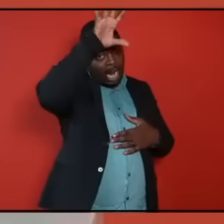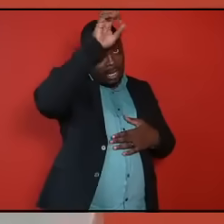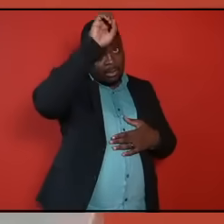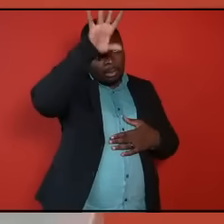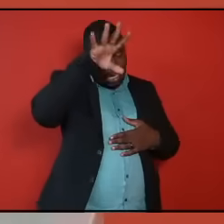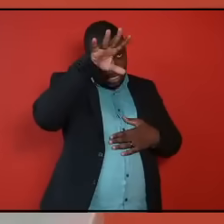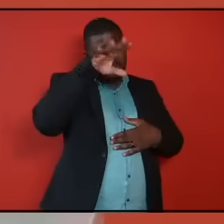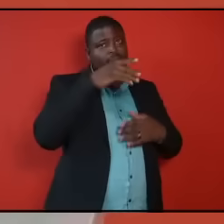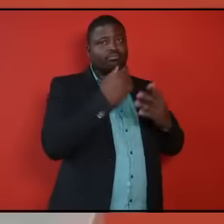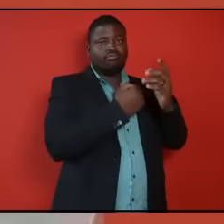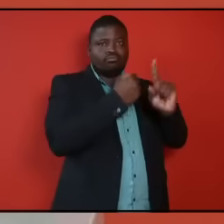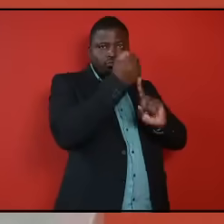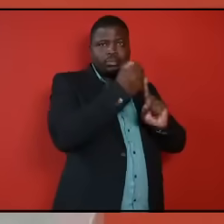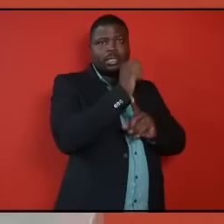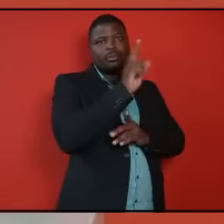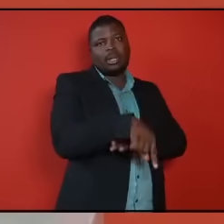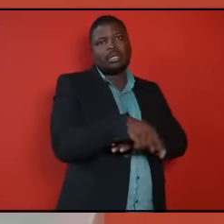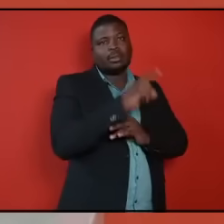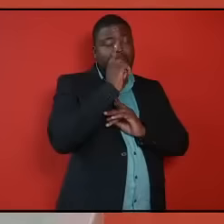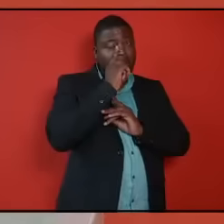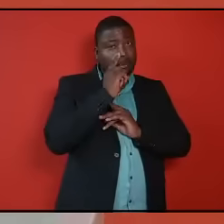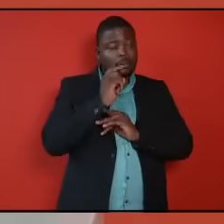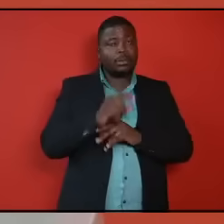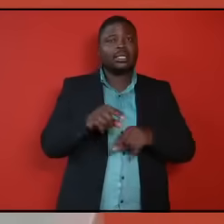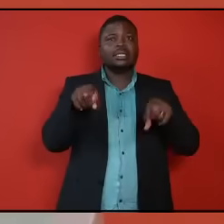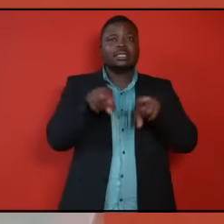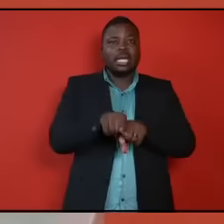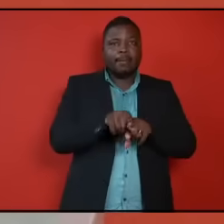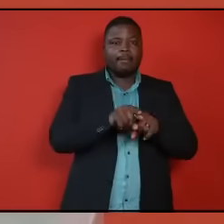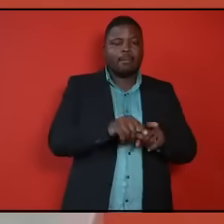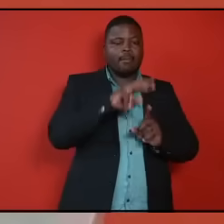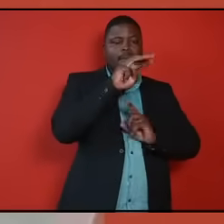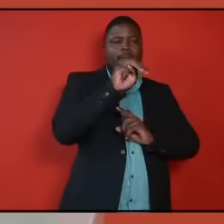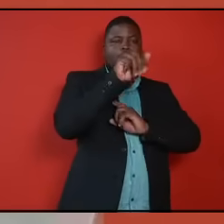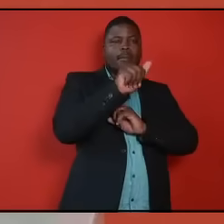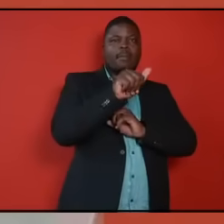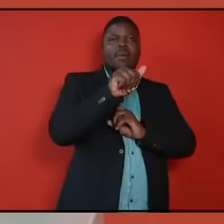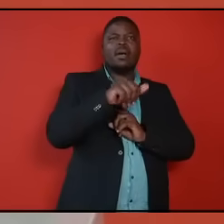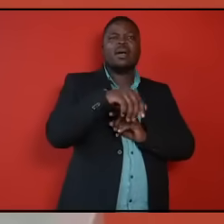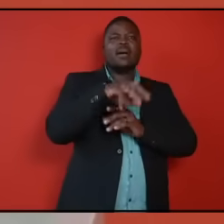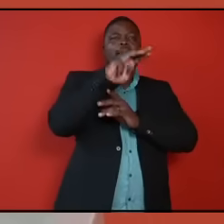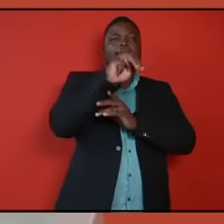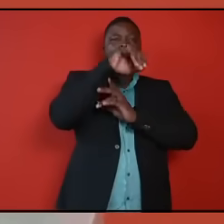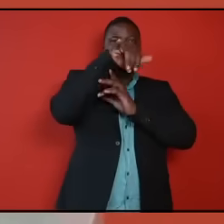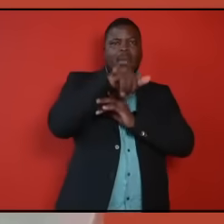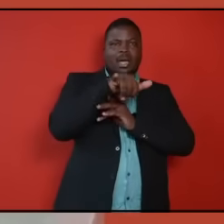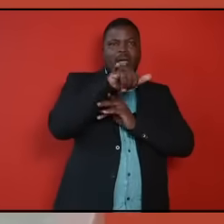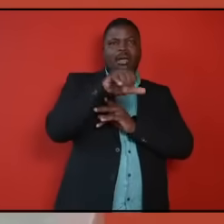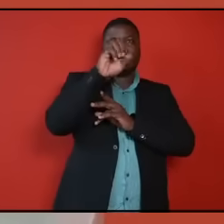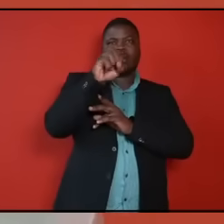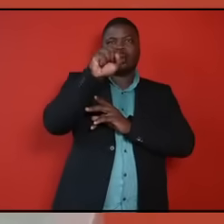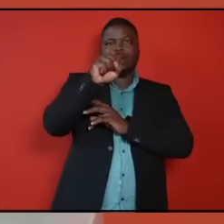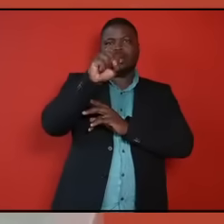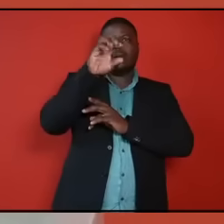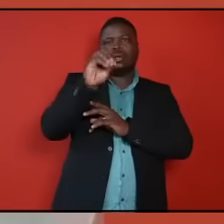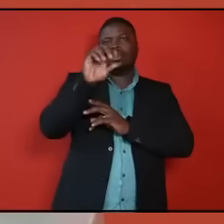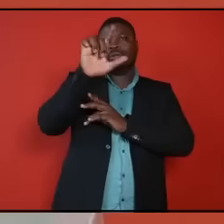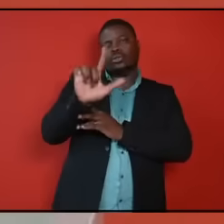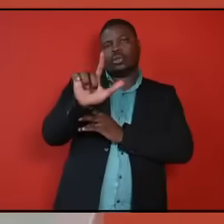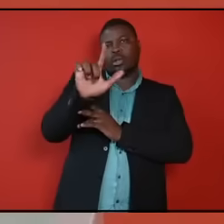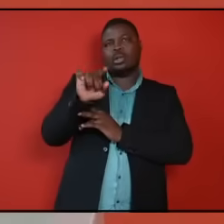soul, we don't even know how he accumulated my soul. Whether it's Zamazama or it's illegal mining, we don't